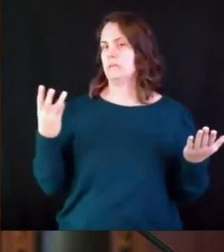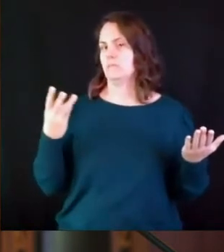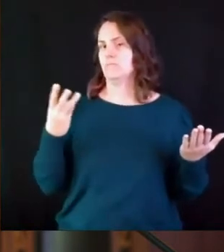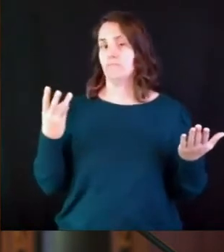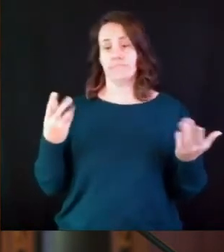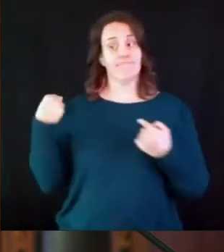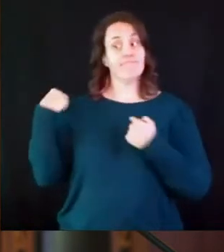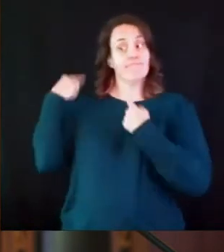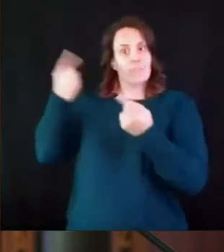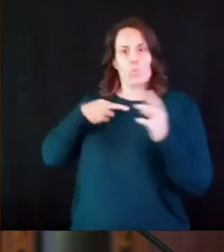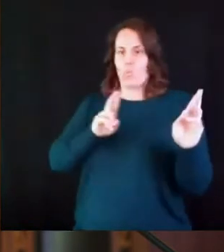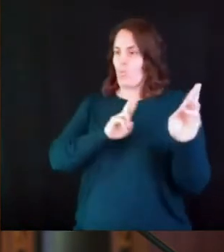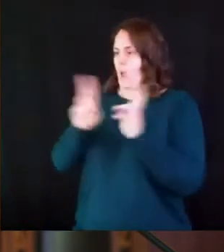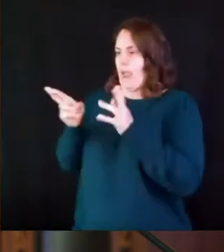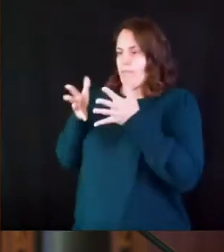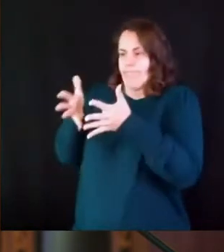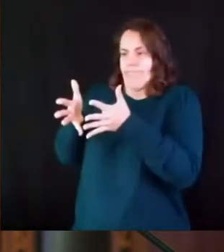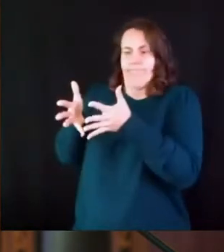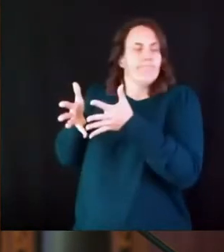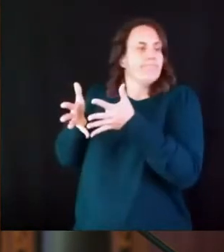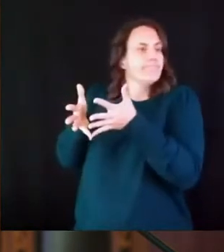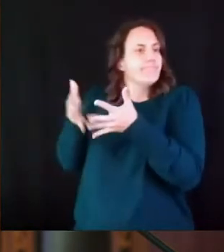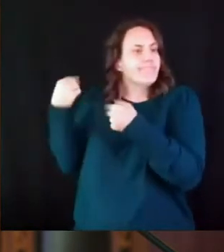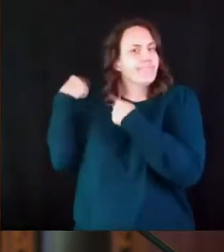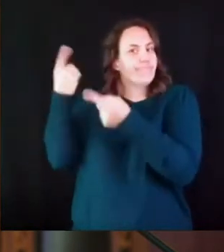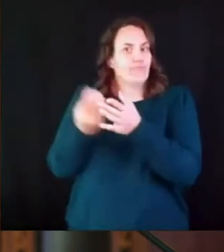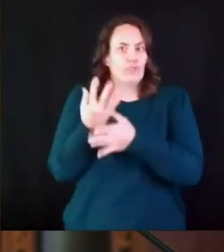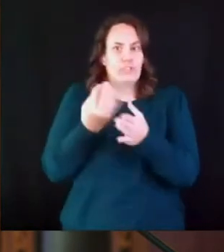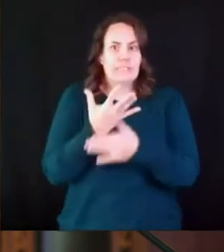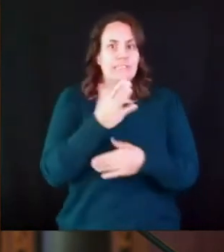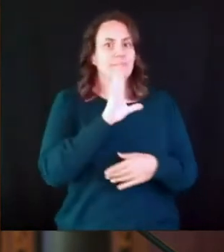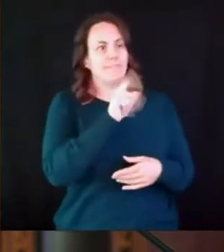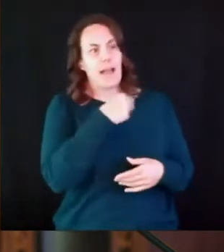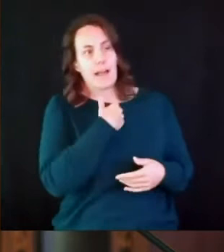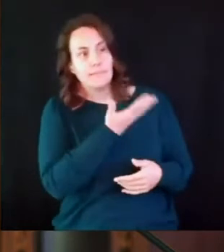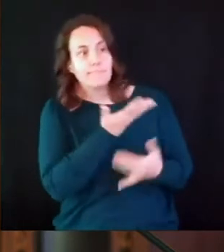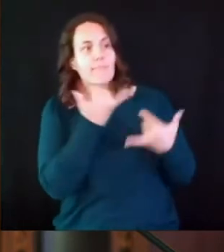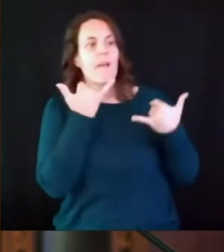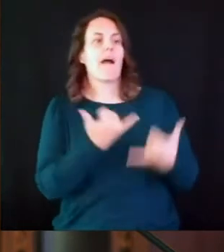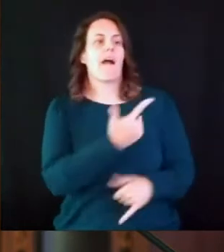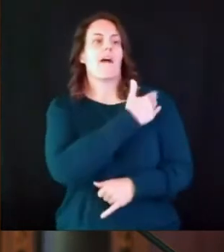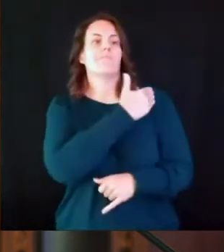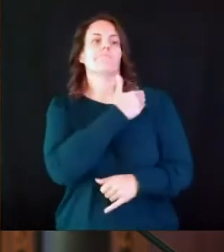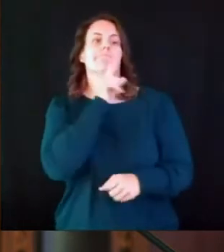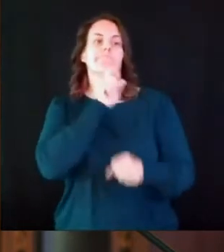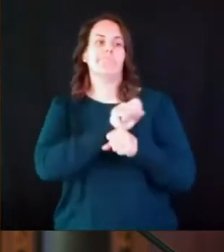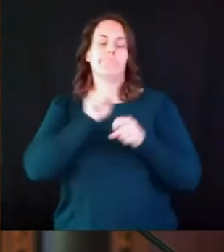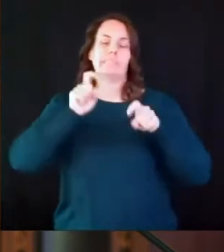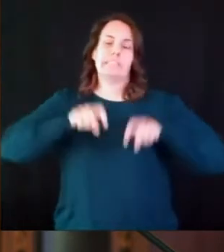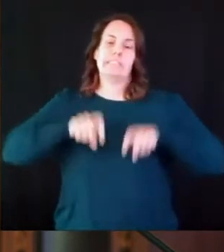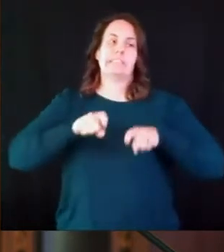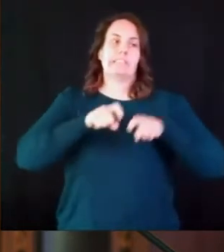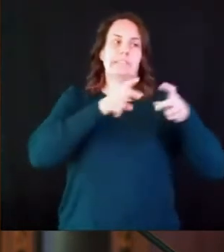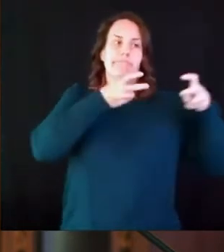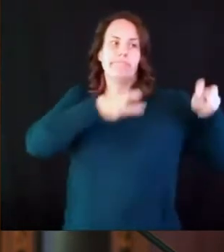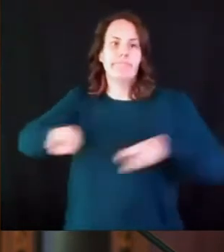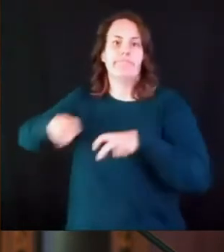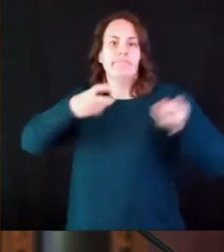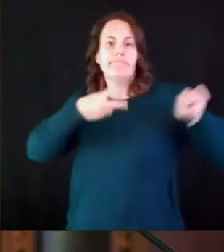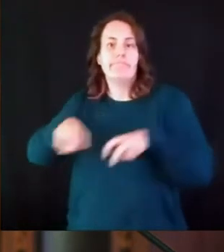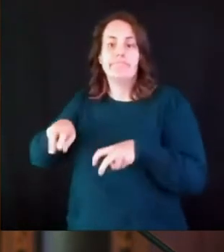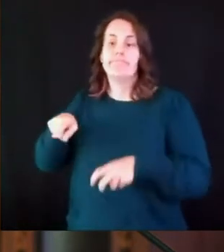receiving patients. The West Allis Alternate Care Facility will serve as an overflow facility for hospitals across the